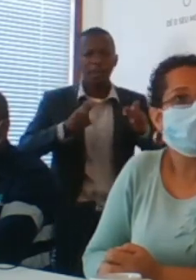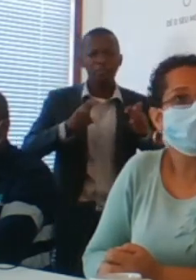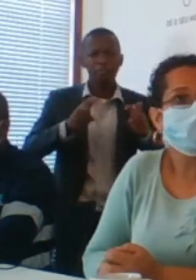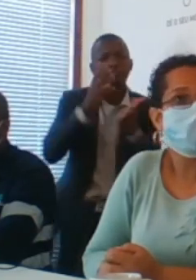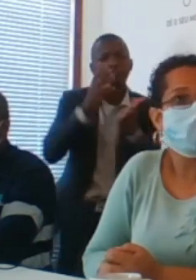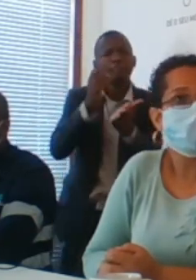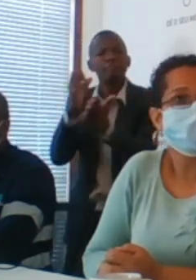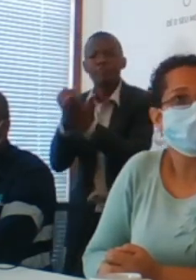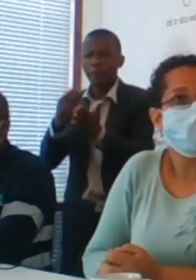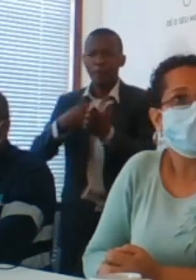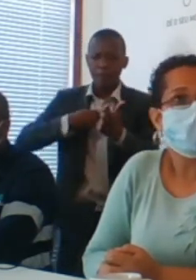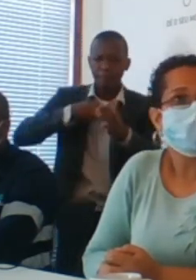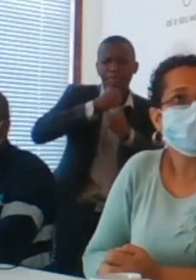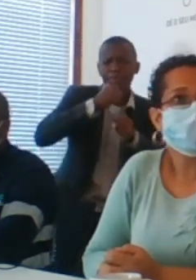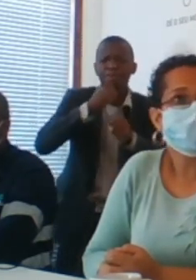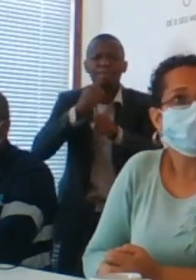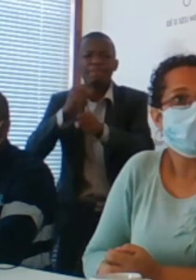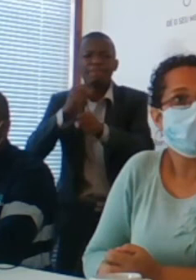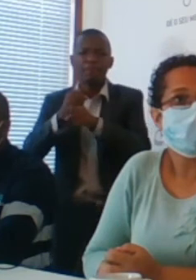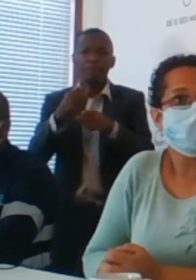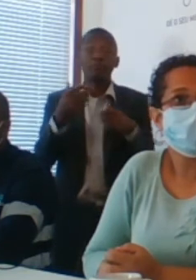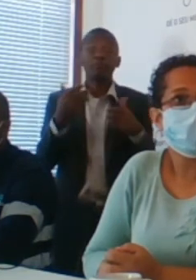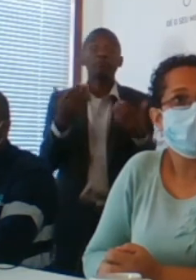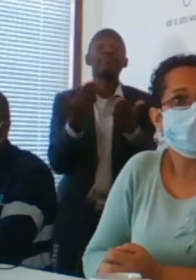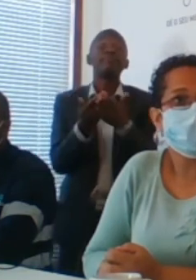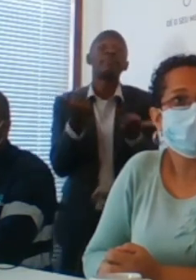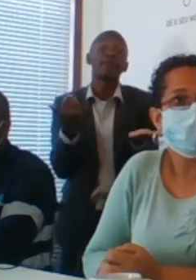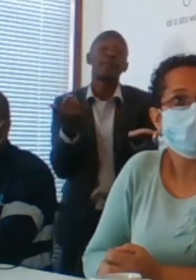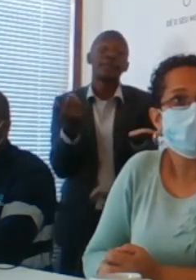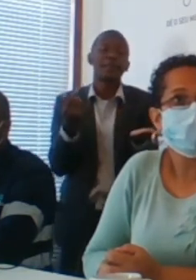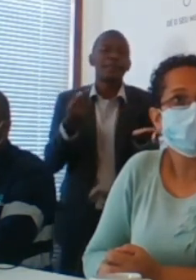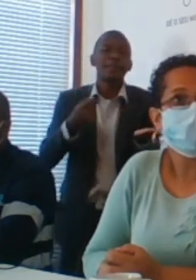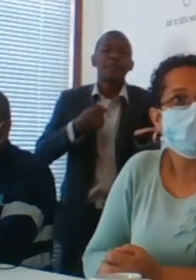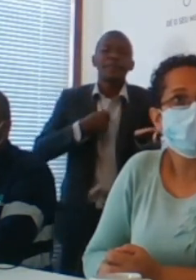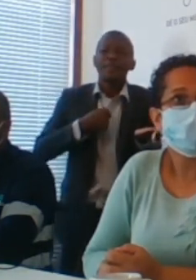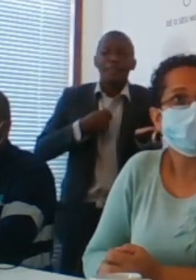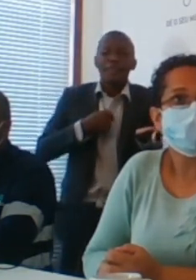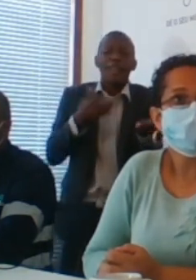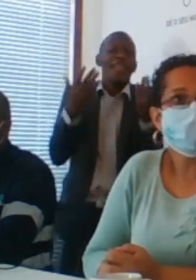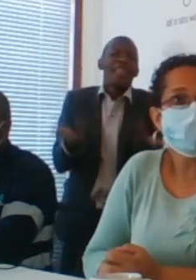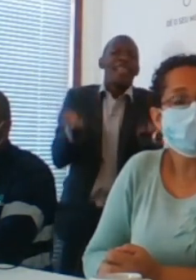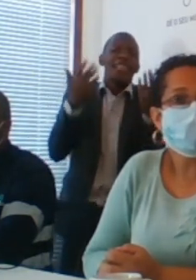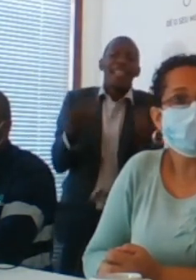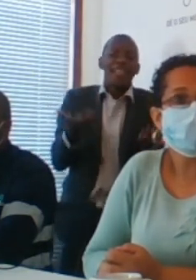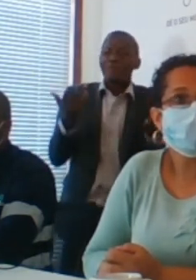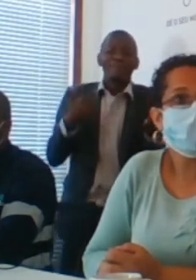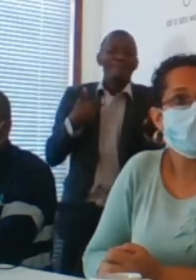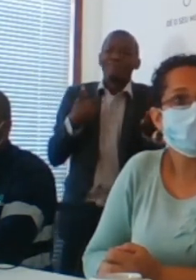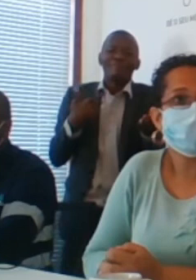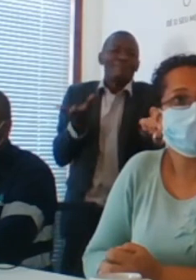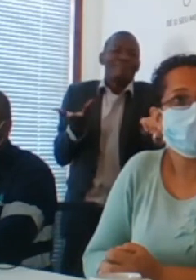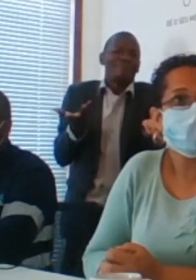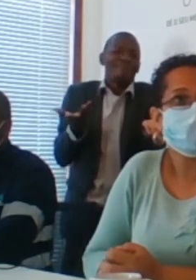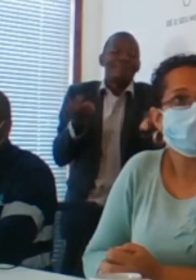in working, because it's something which is a little bit easy for me to do, and also